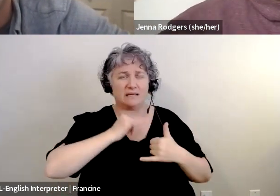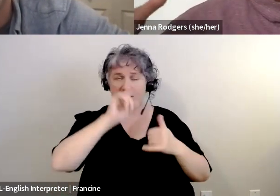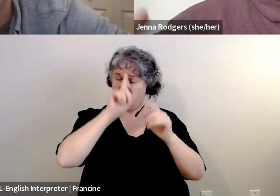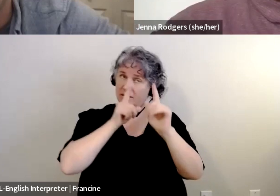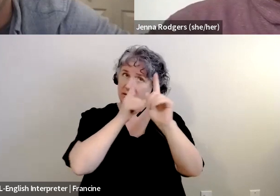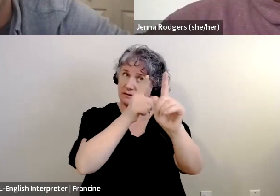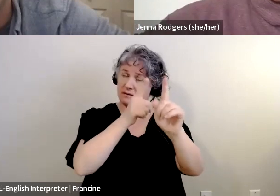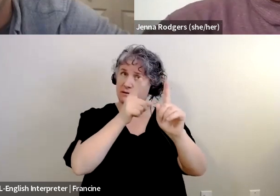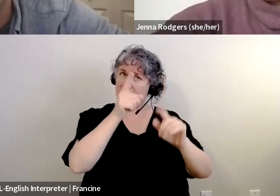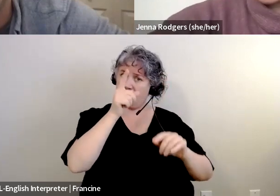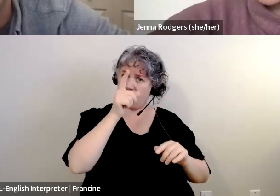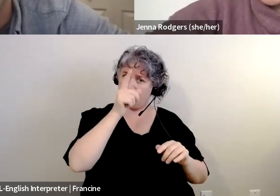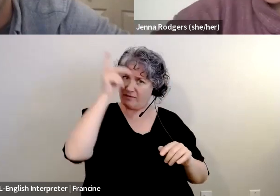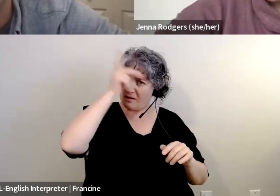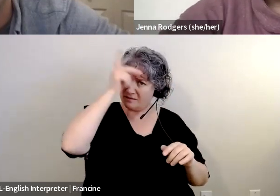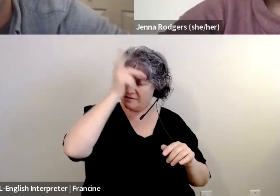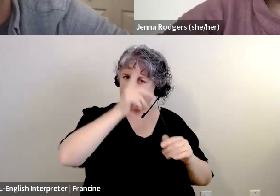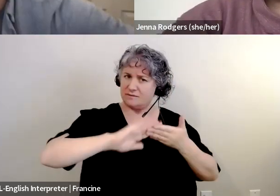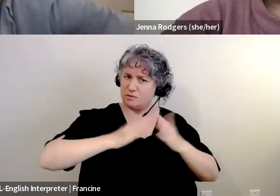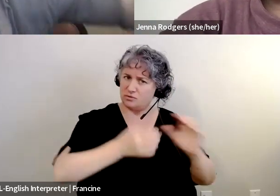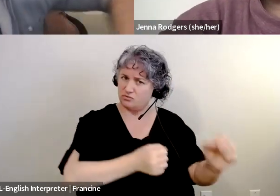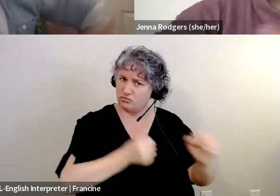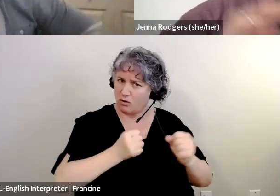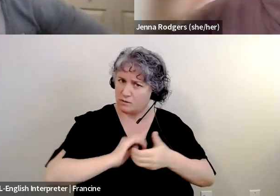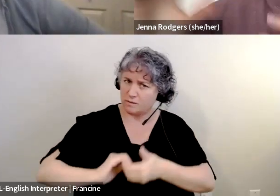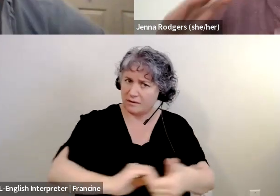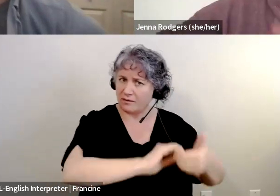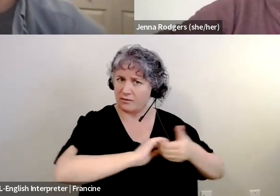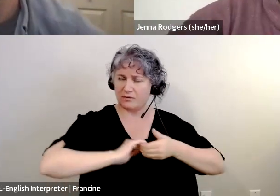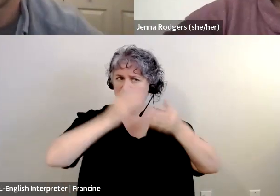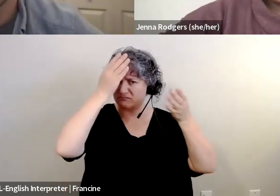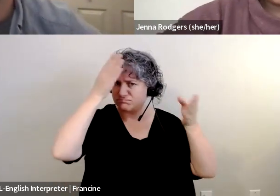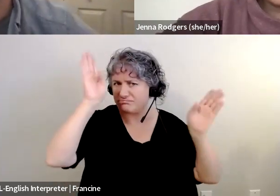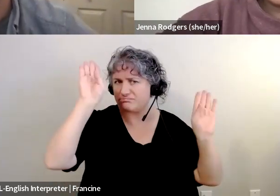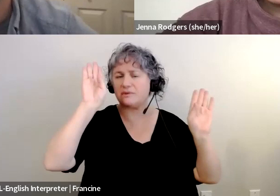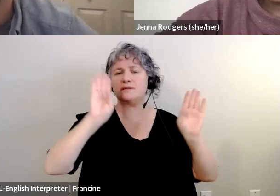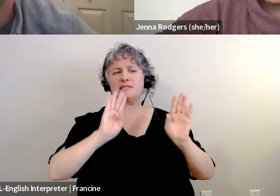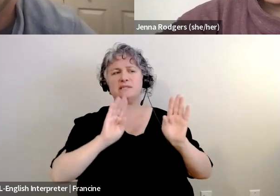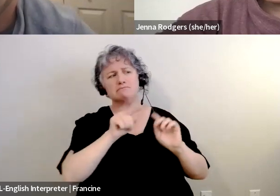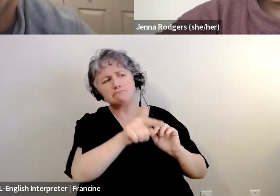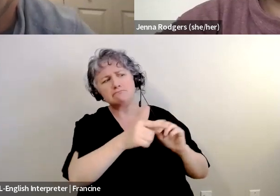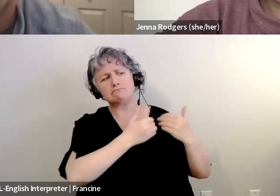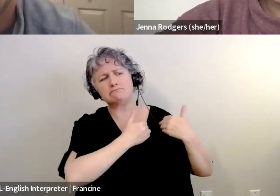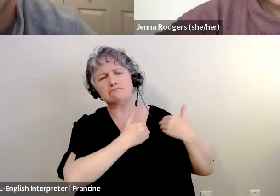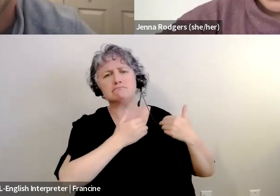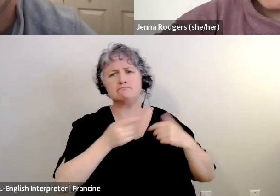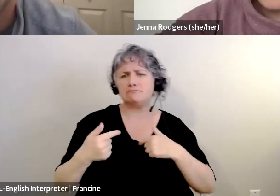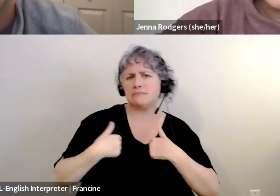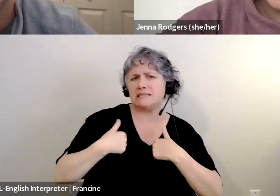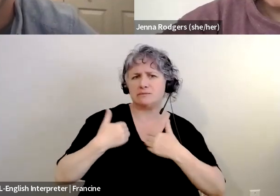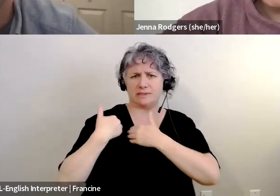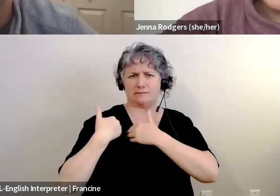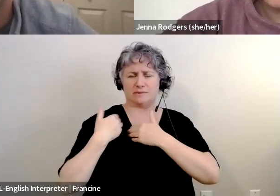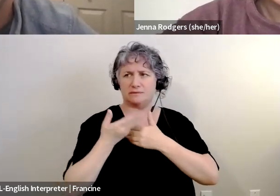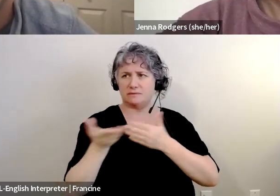like a better, stronger community together, that we also need to hold each other accountable. But holding each other accountable